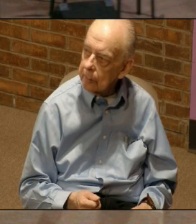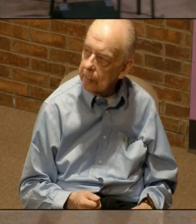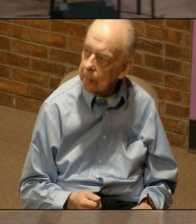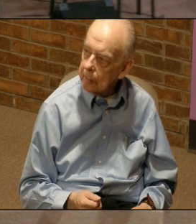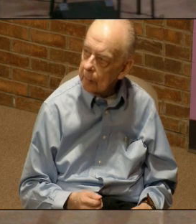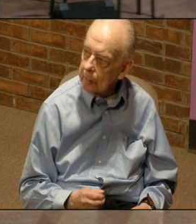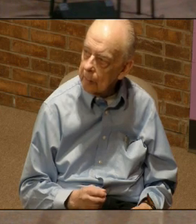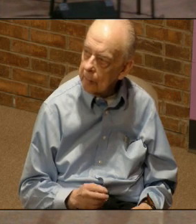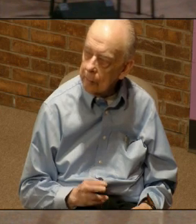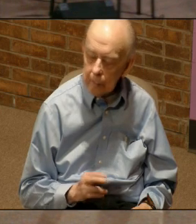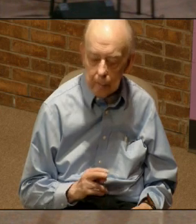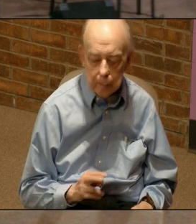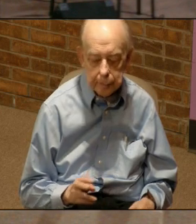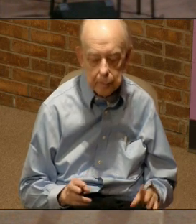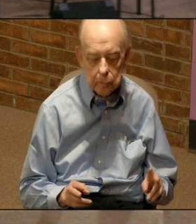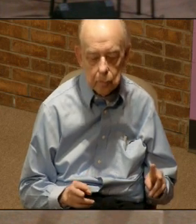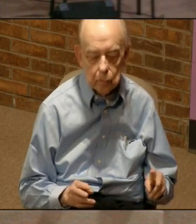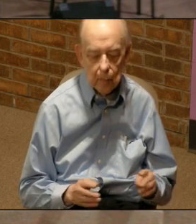look at what